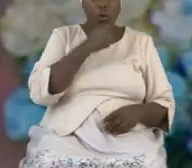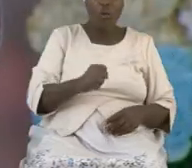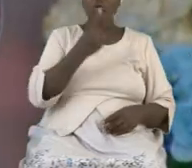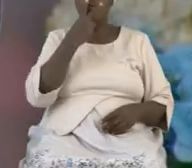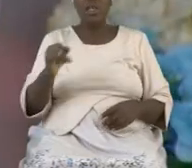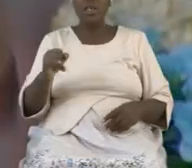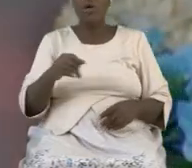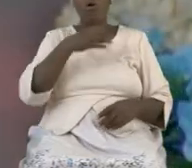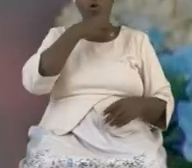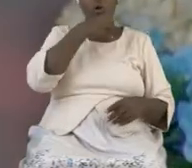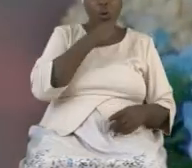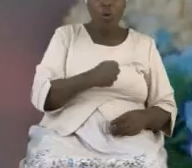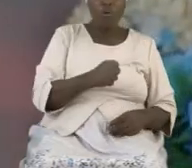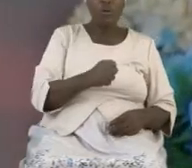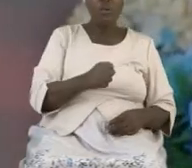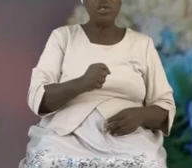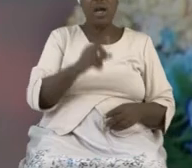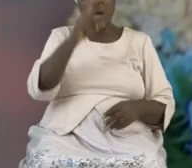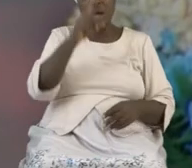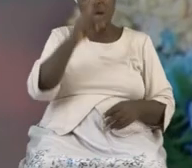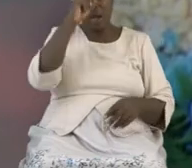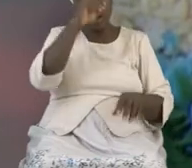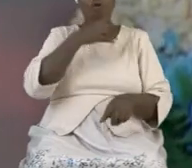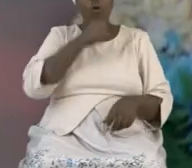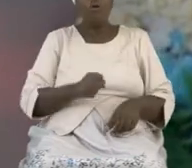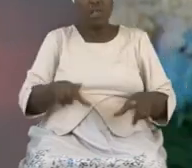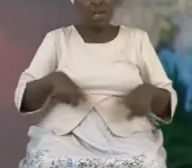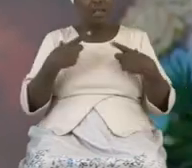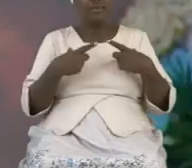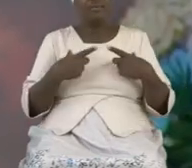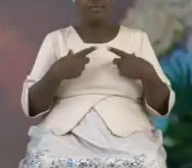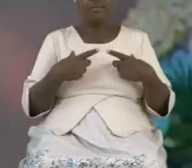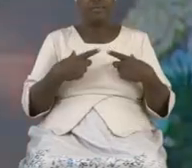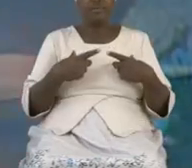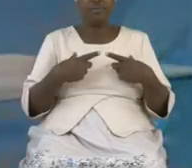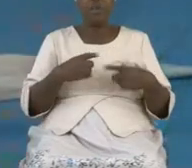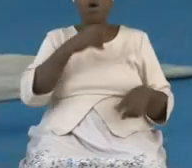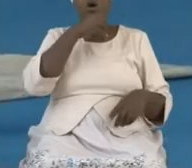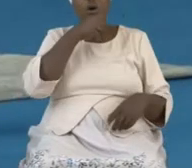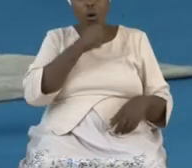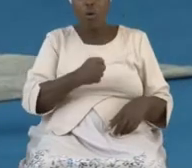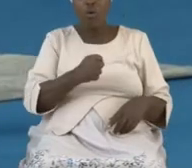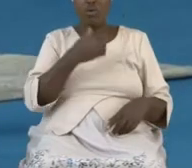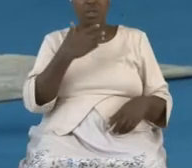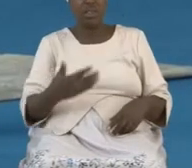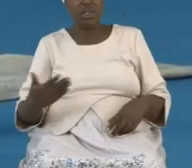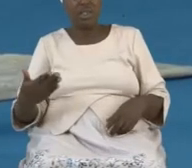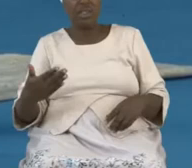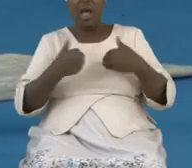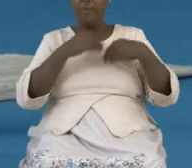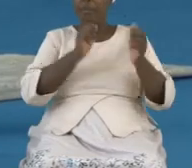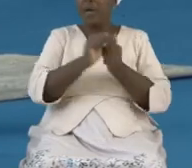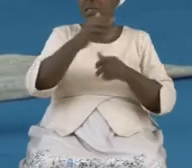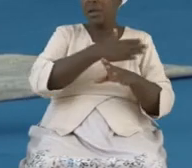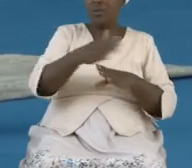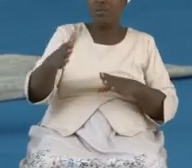old habit, old lifestyle. Old things have passed away. Even